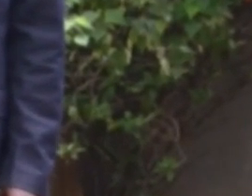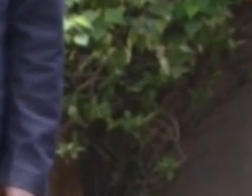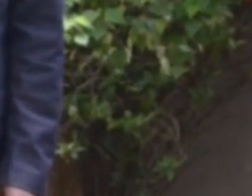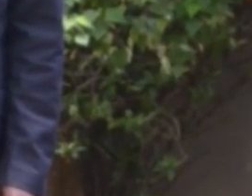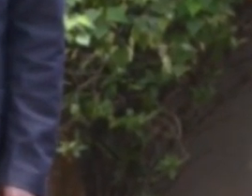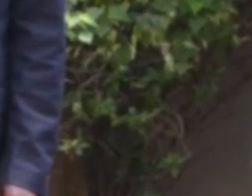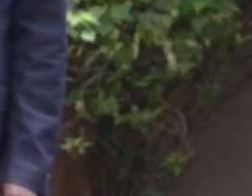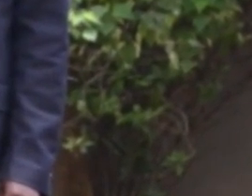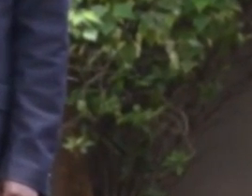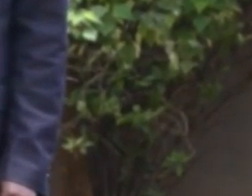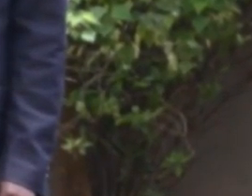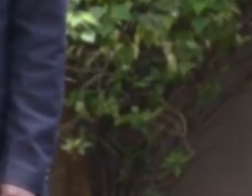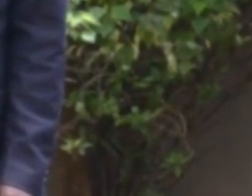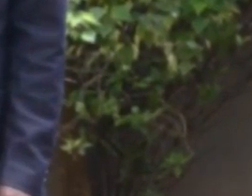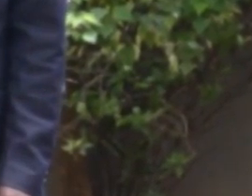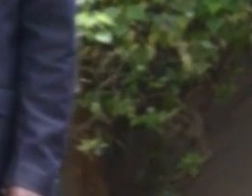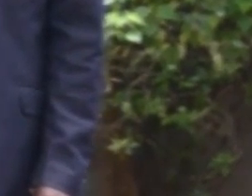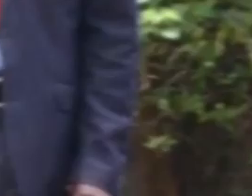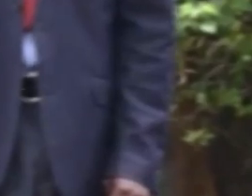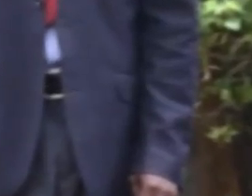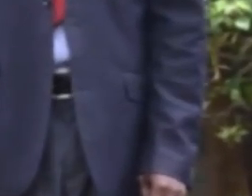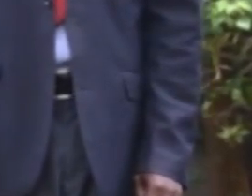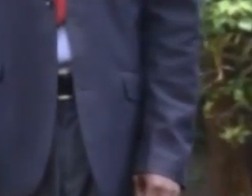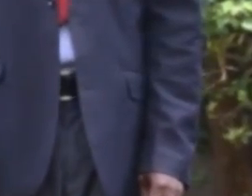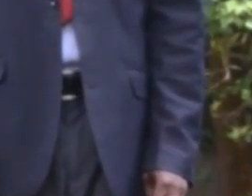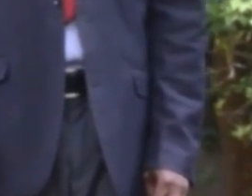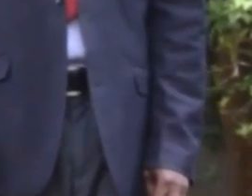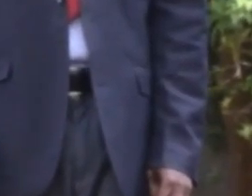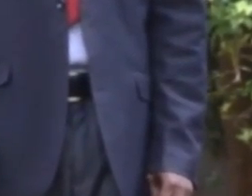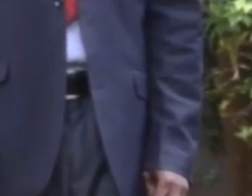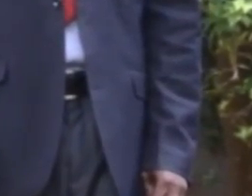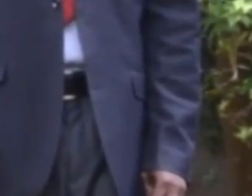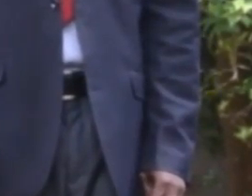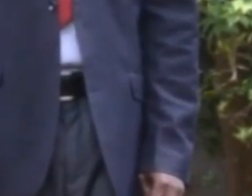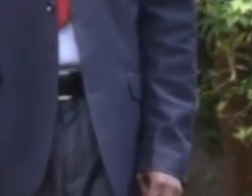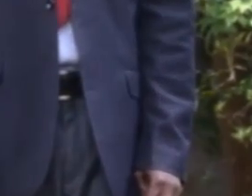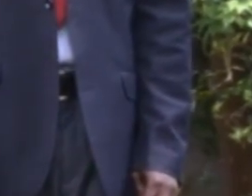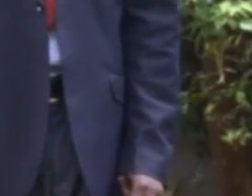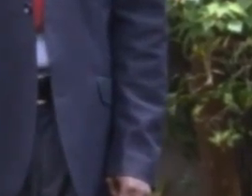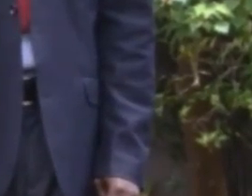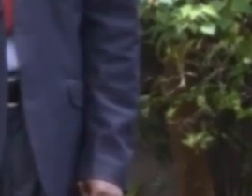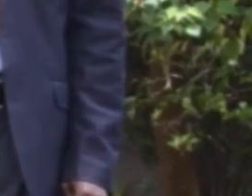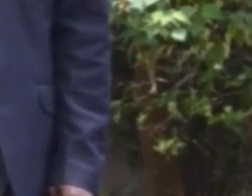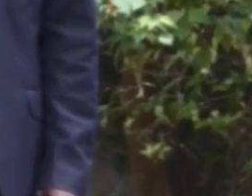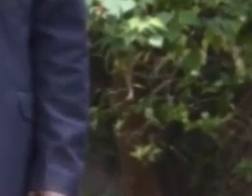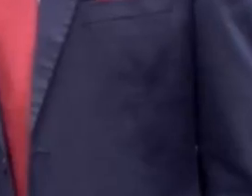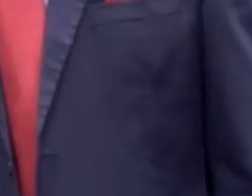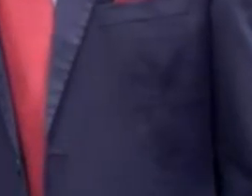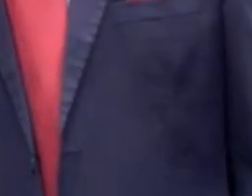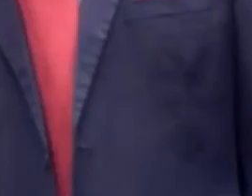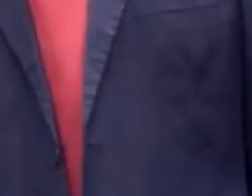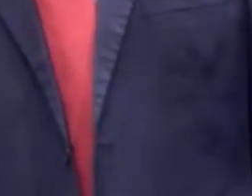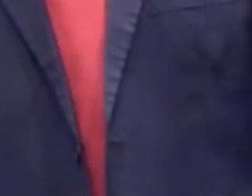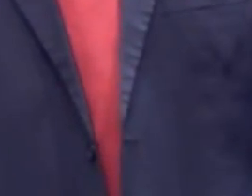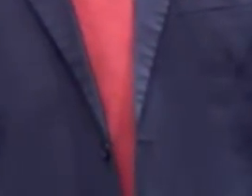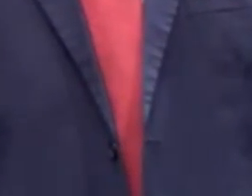only son that whosoever believes in him should be called the